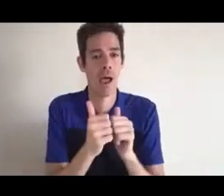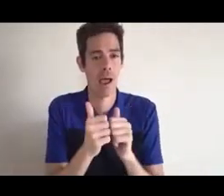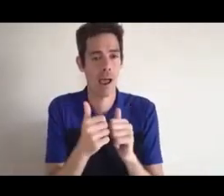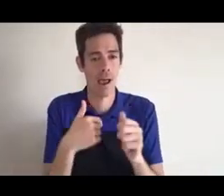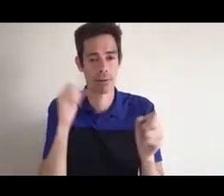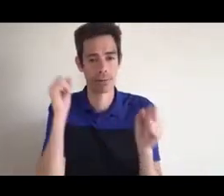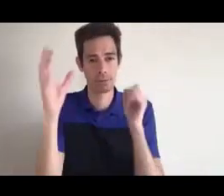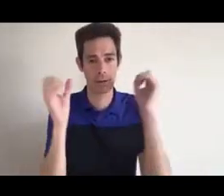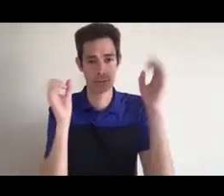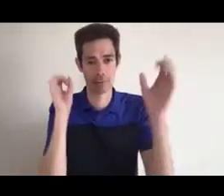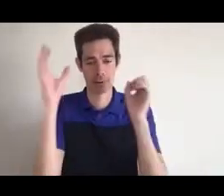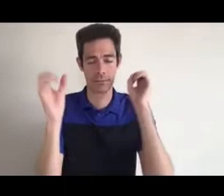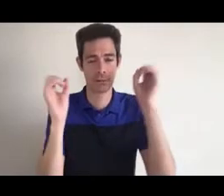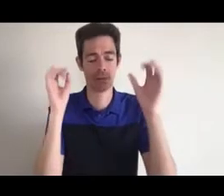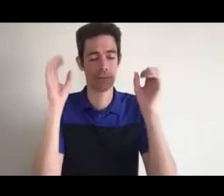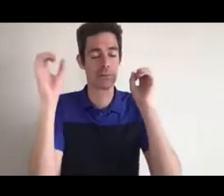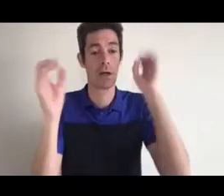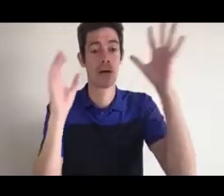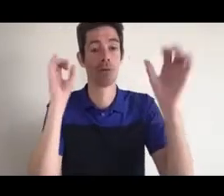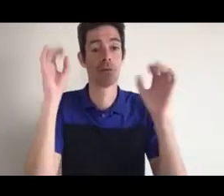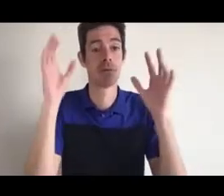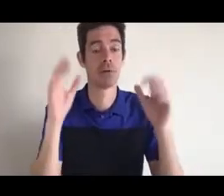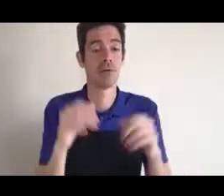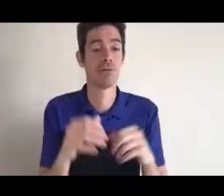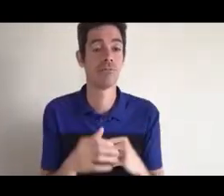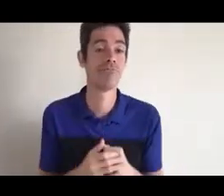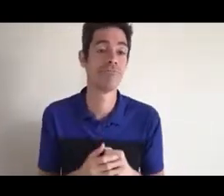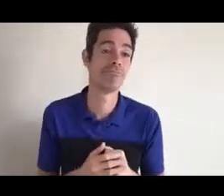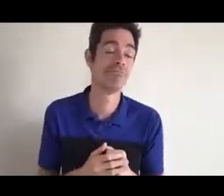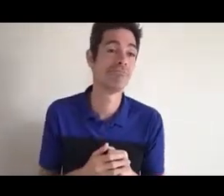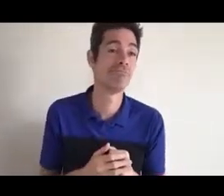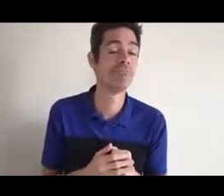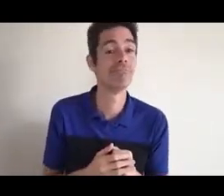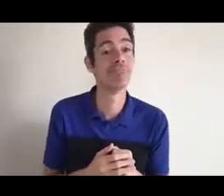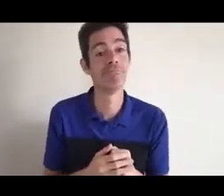the pause in the lyrics and how would I sign that?